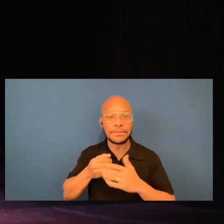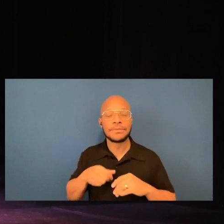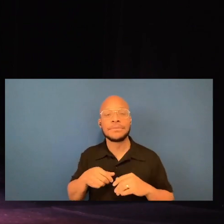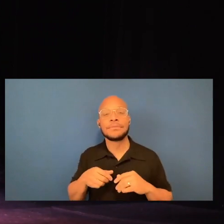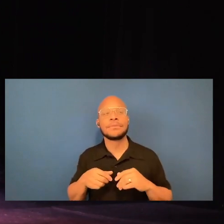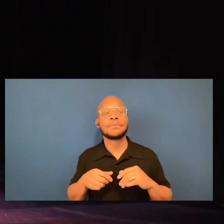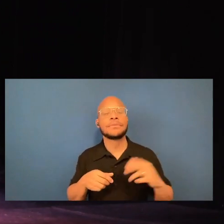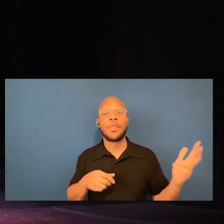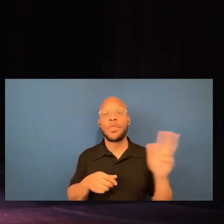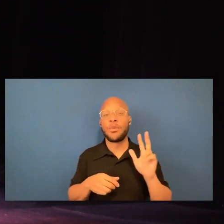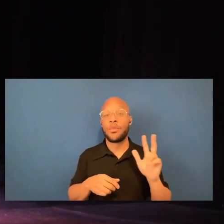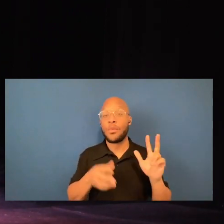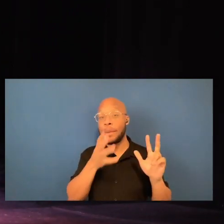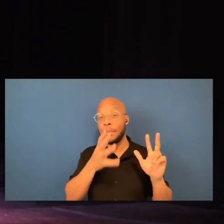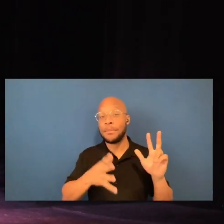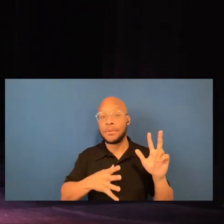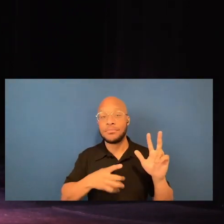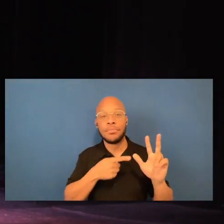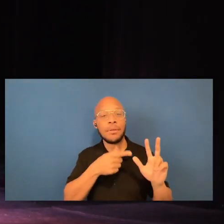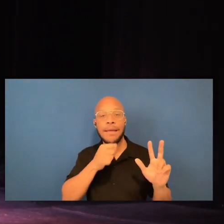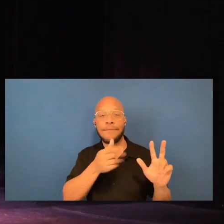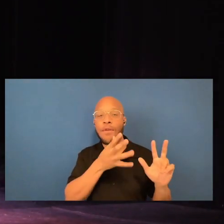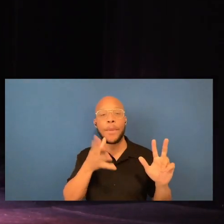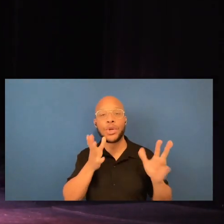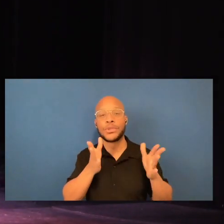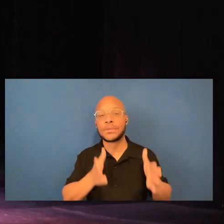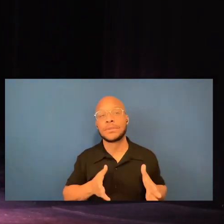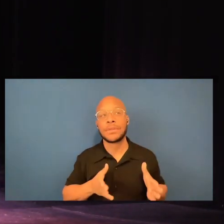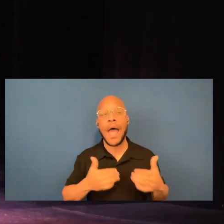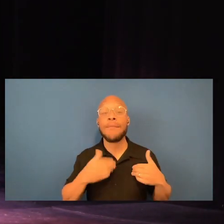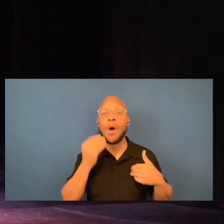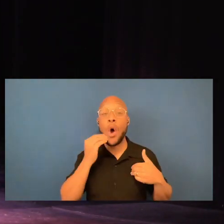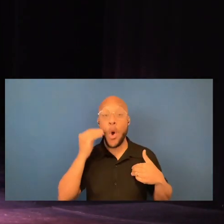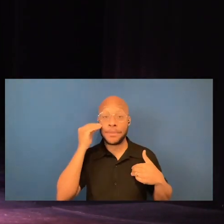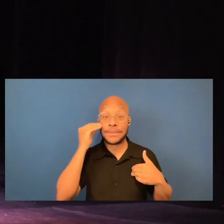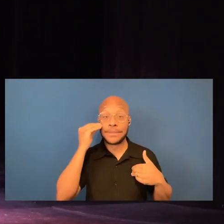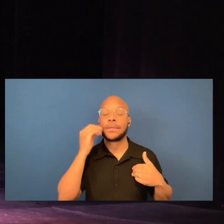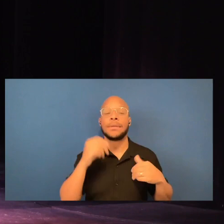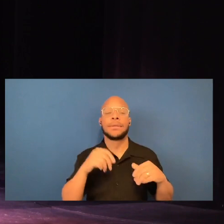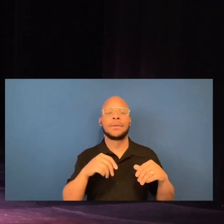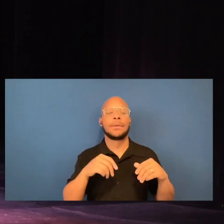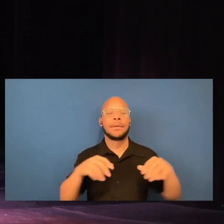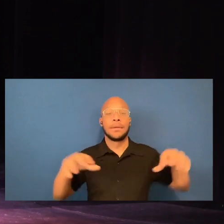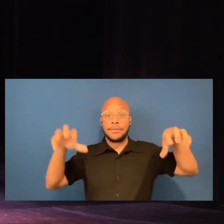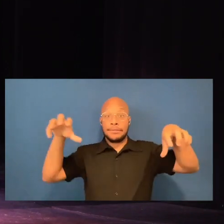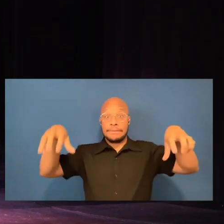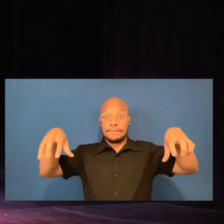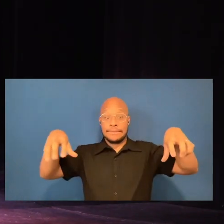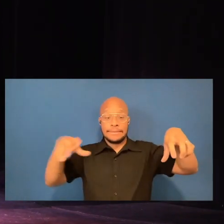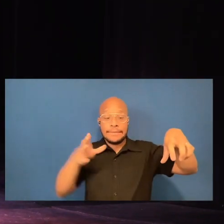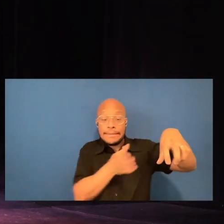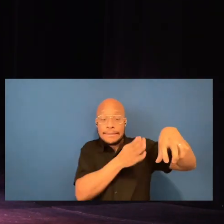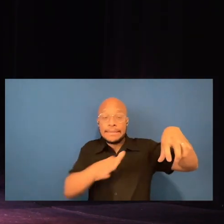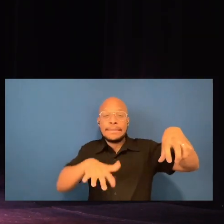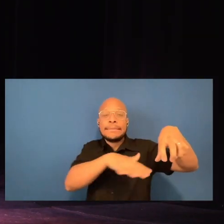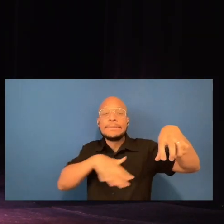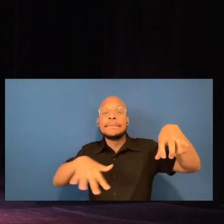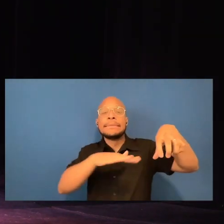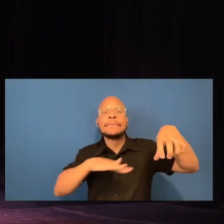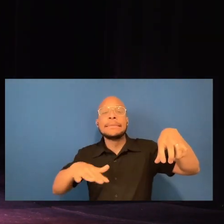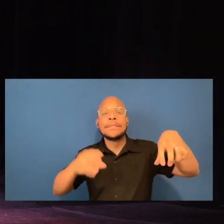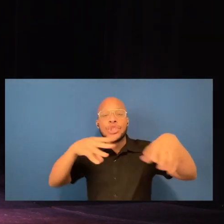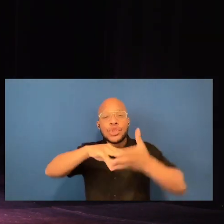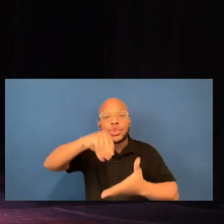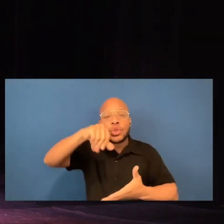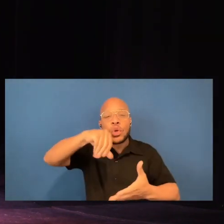who had homes and that overlapped, and there was a little patch of dirt between them, and they started this tiered farming project, et cetera, et cetera. People